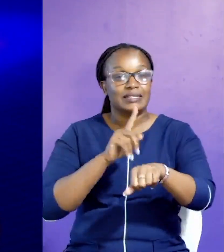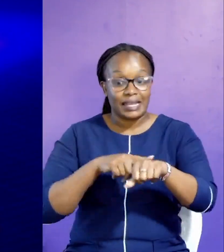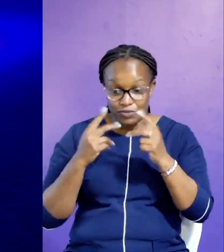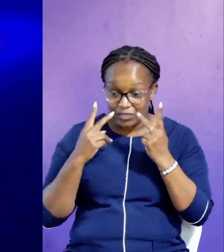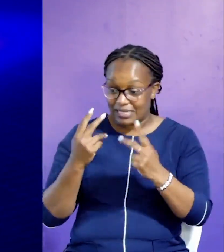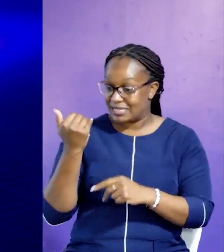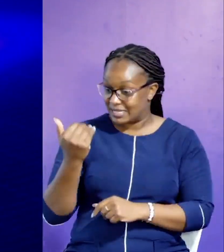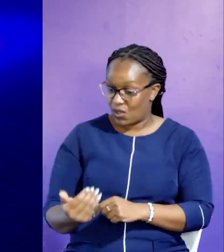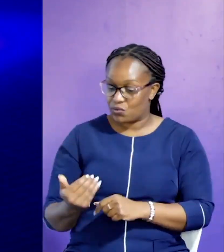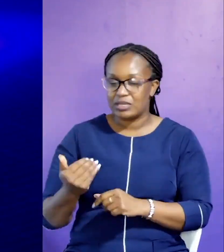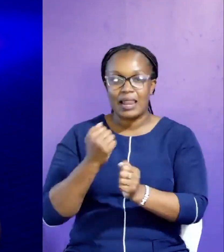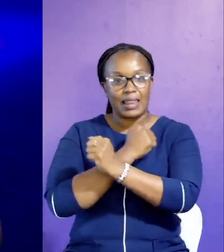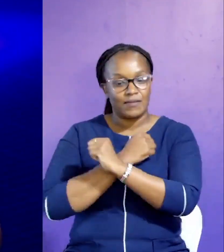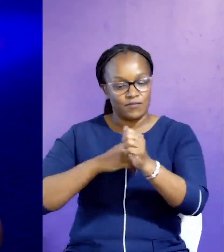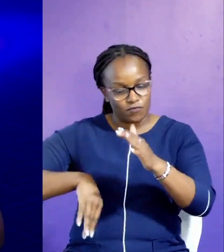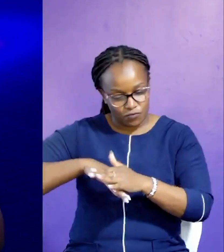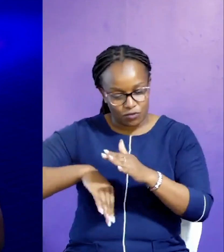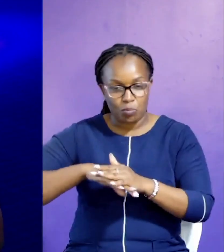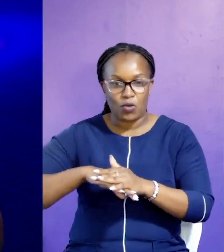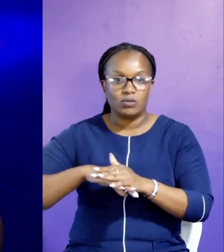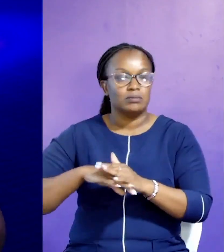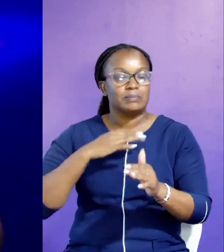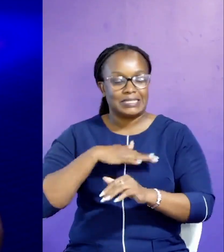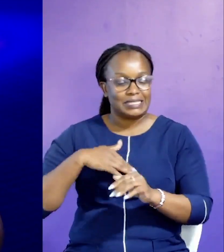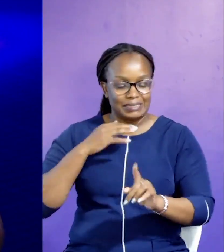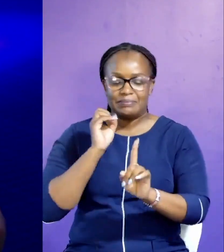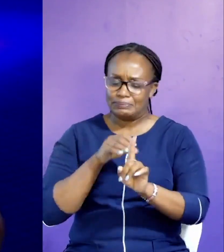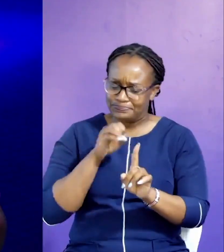sana, just nurture it from the beginning. Akiwa mdogo,